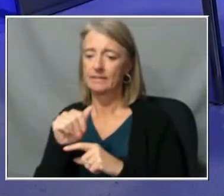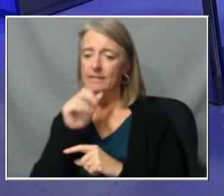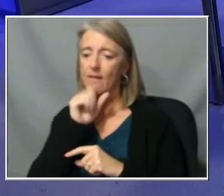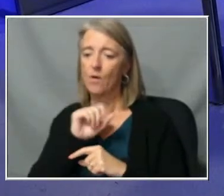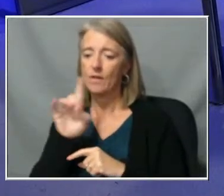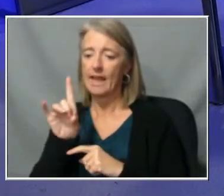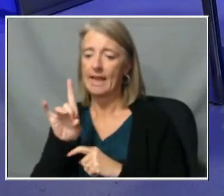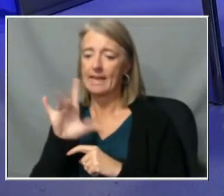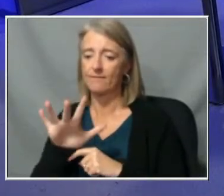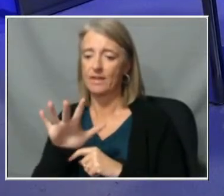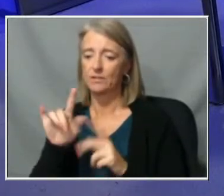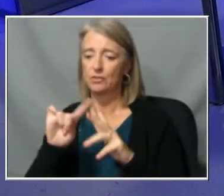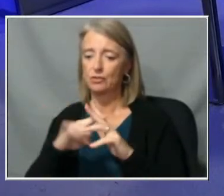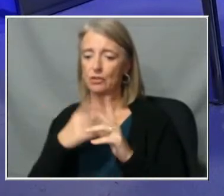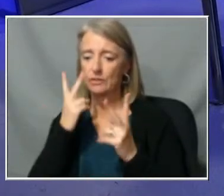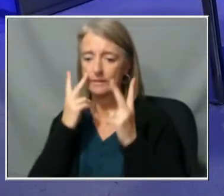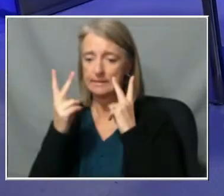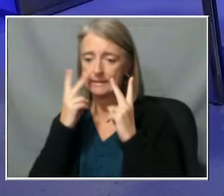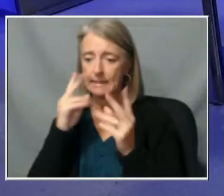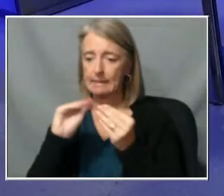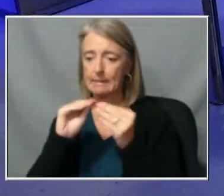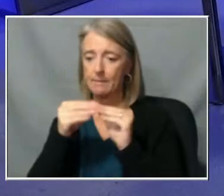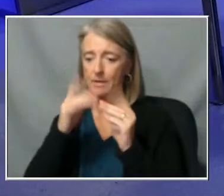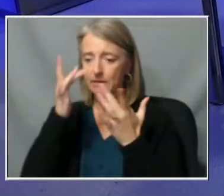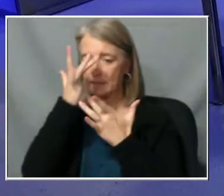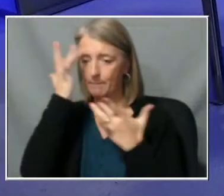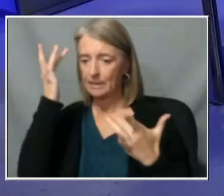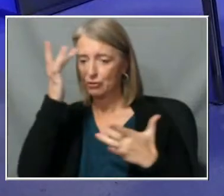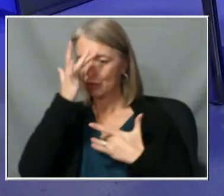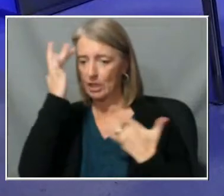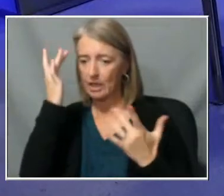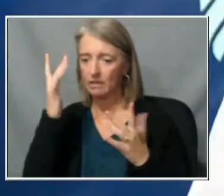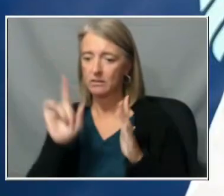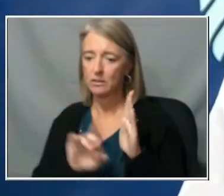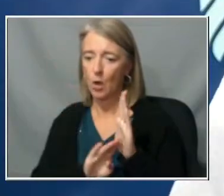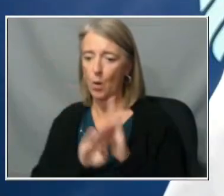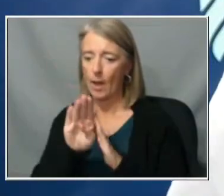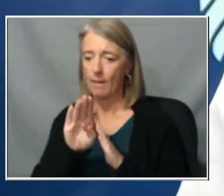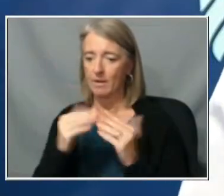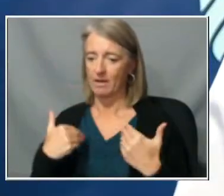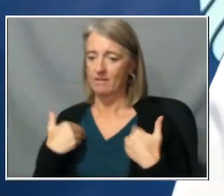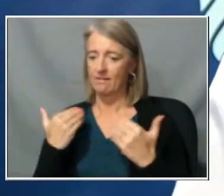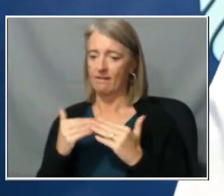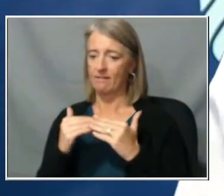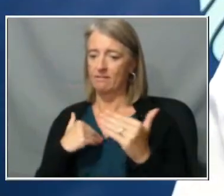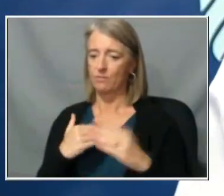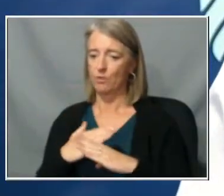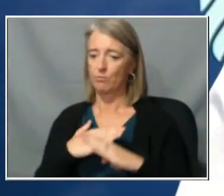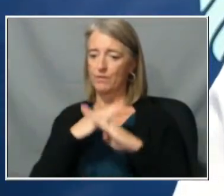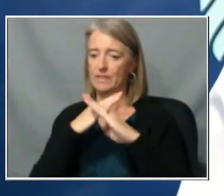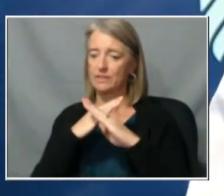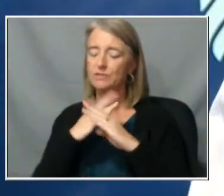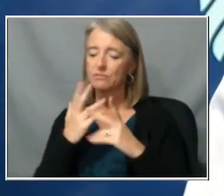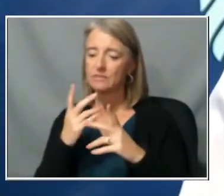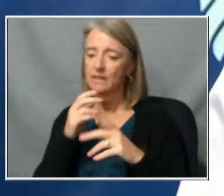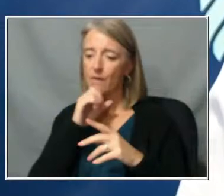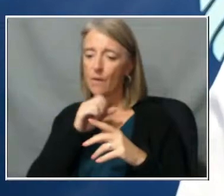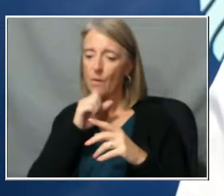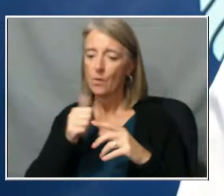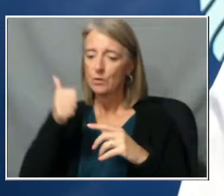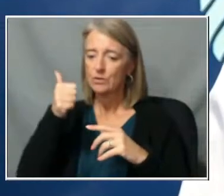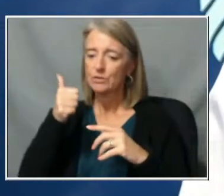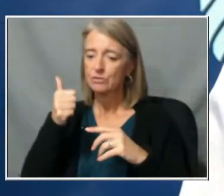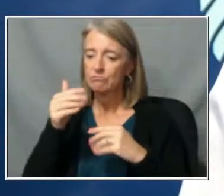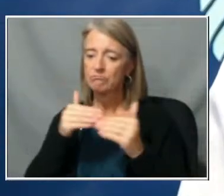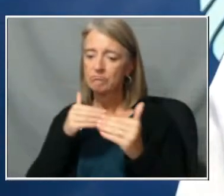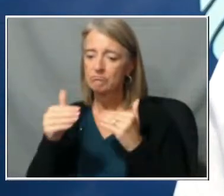85 is when we start seeing the numbers of dementia go up. But younger than that, really with preventative measures, and even older than that with preventative measures,